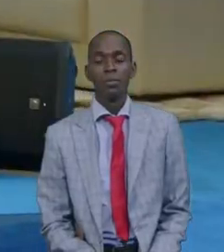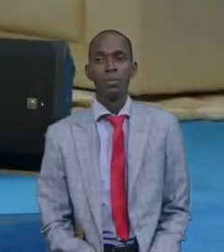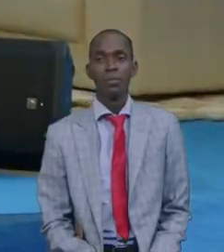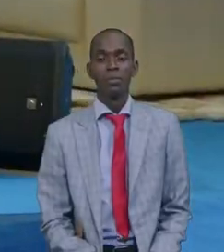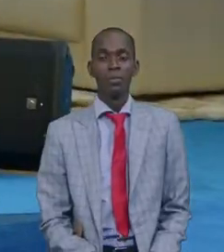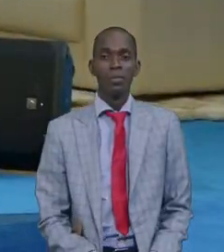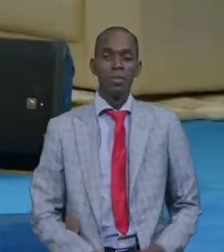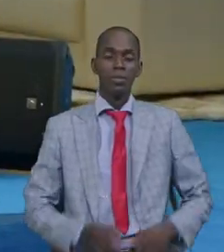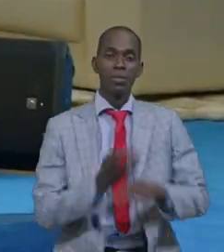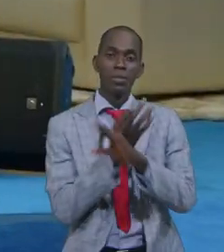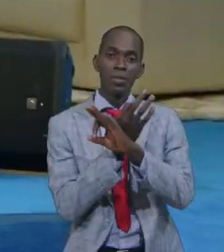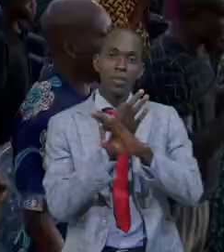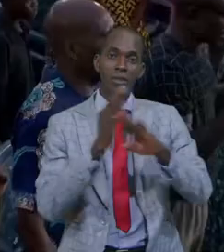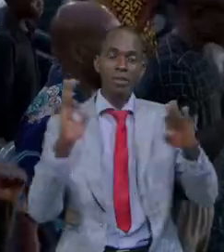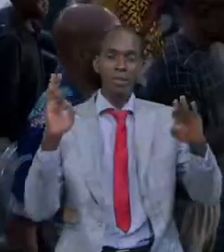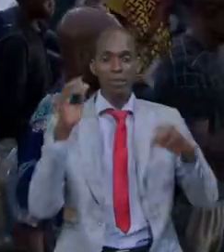Emancipation.